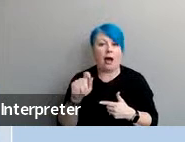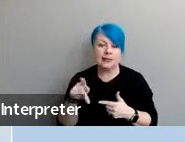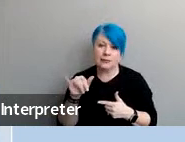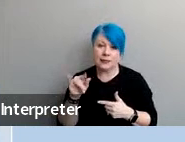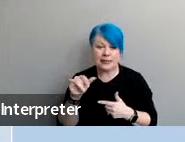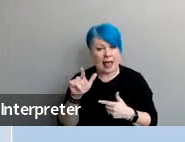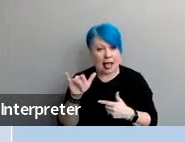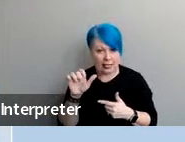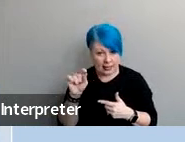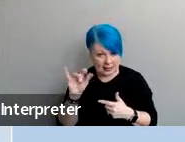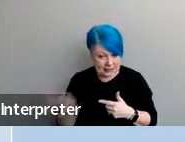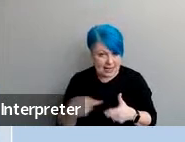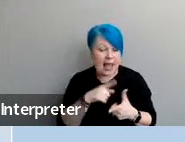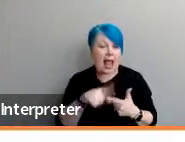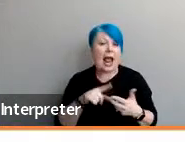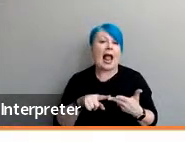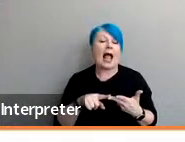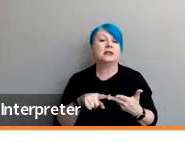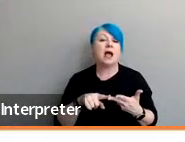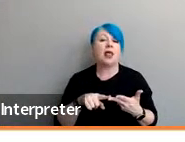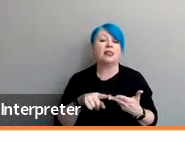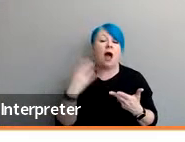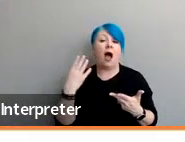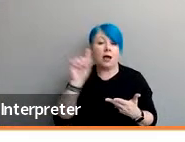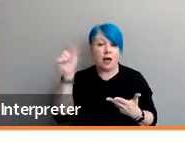County Government Center.